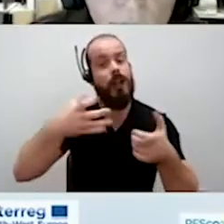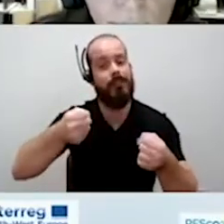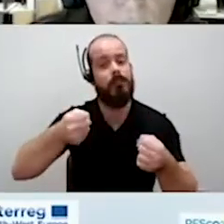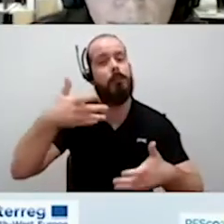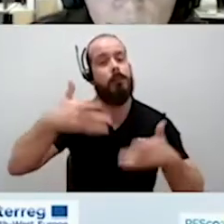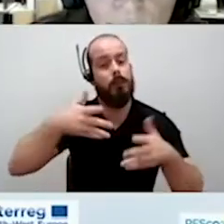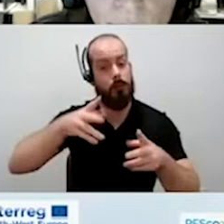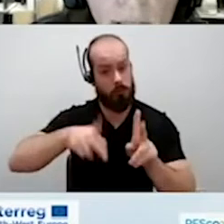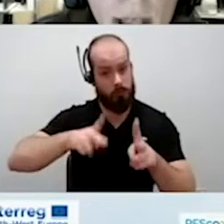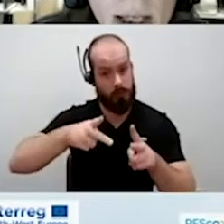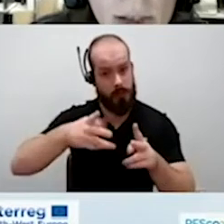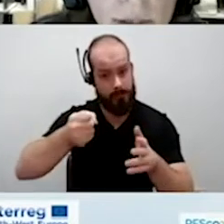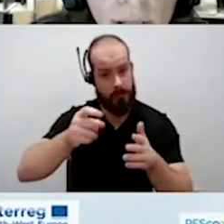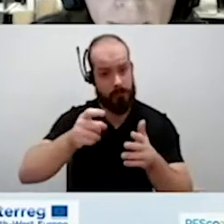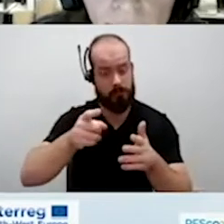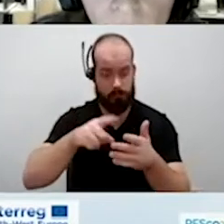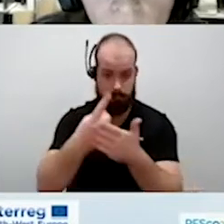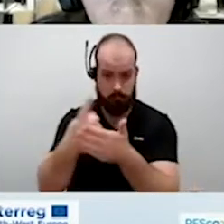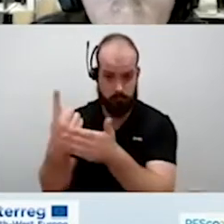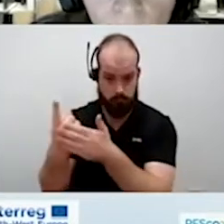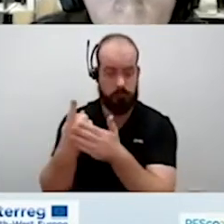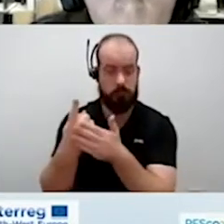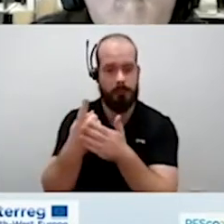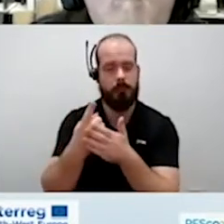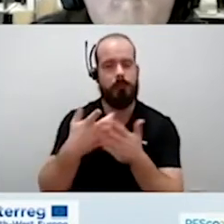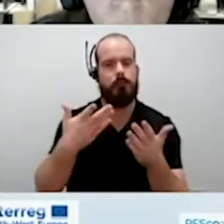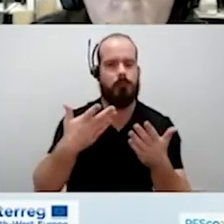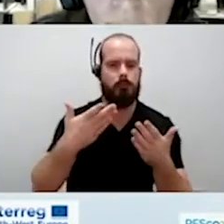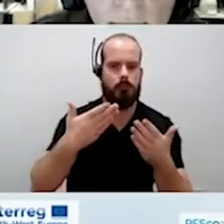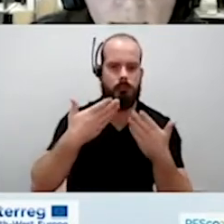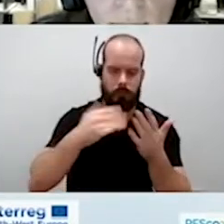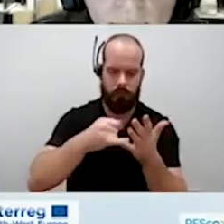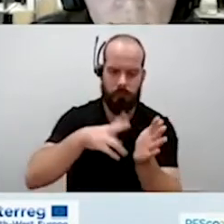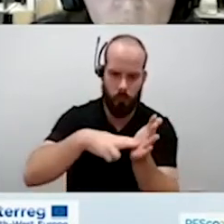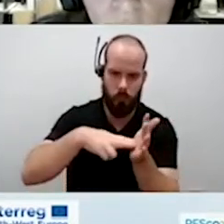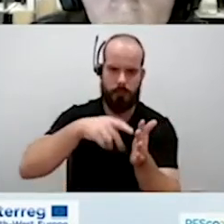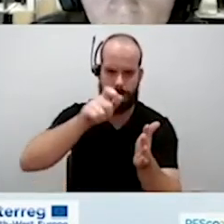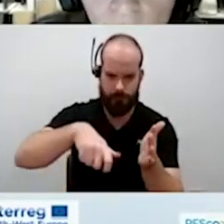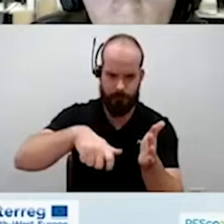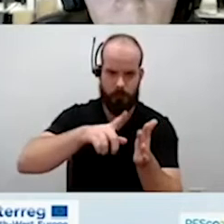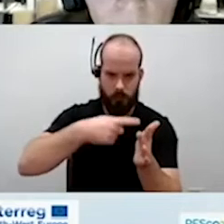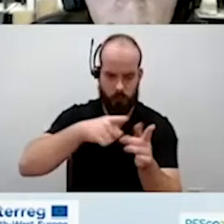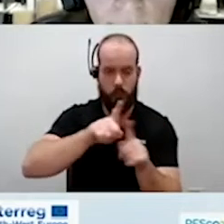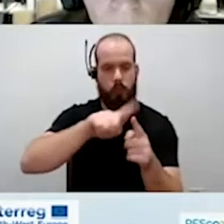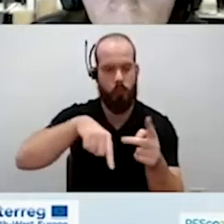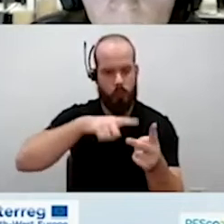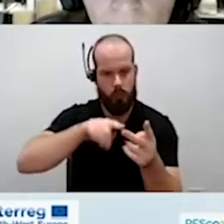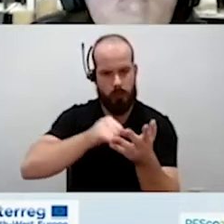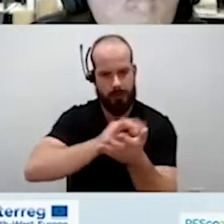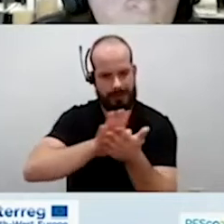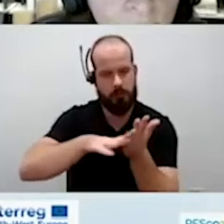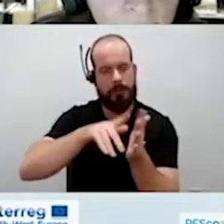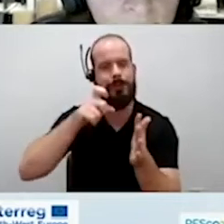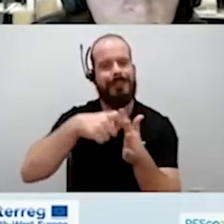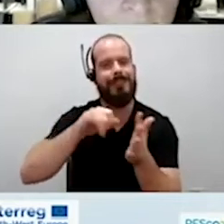Language interpretation tonight, and a big thank you to Sean Johnson and Sarah Meeks